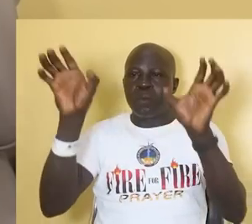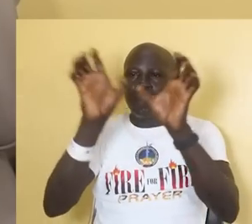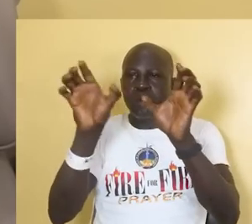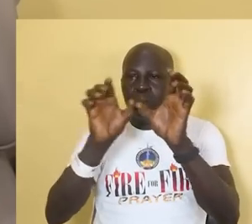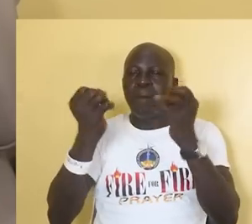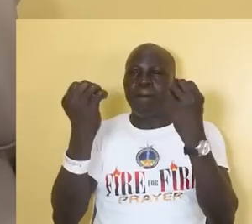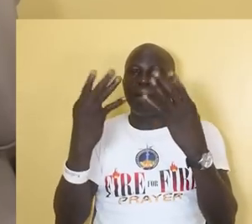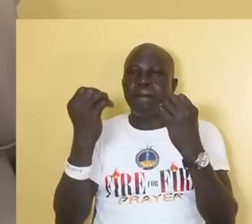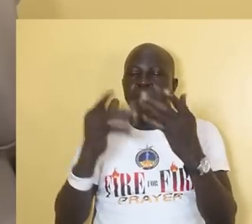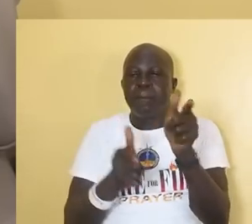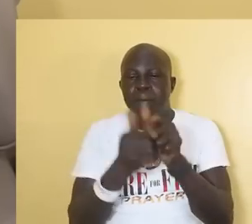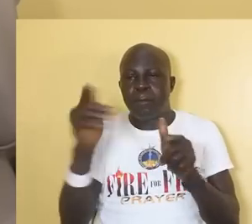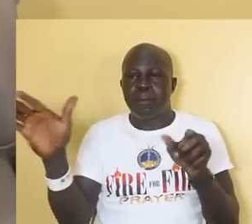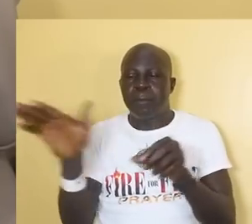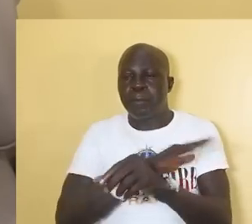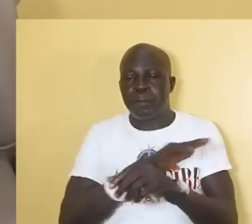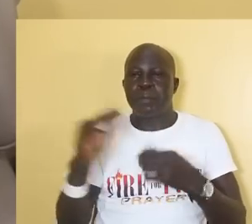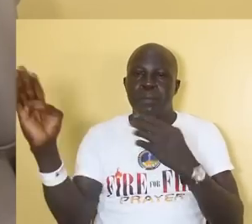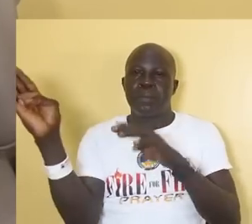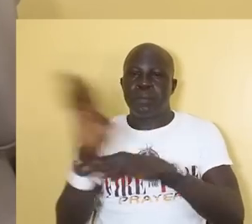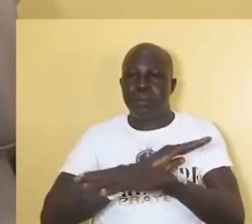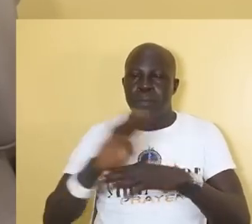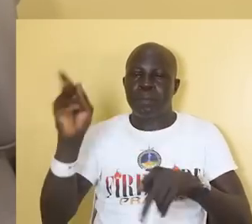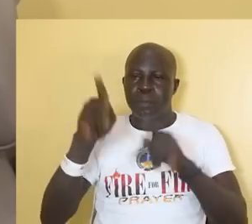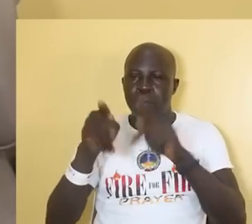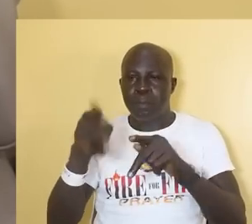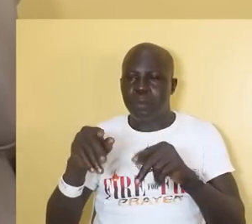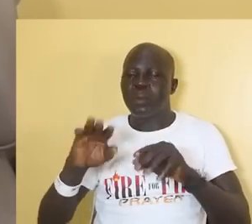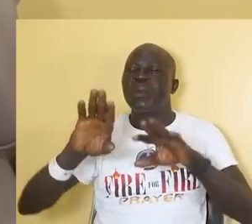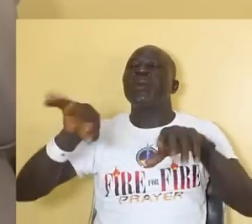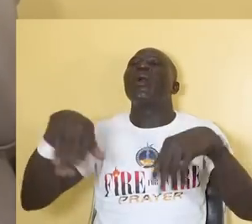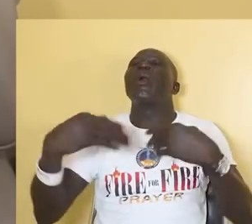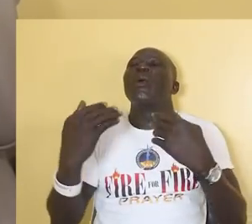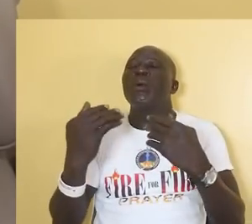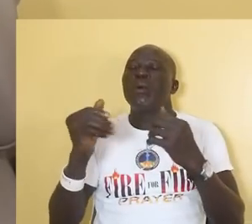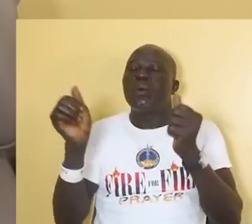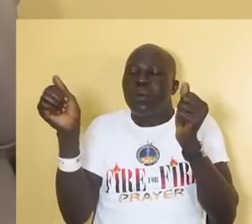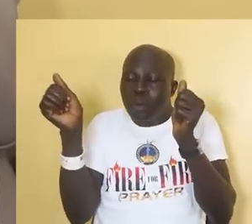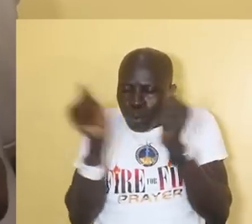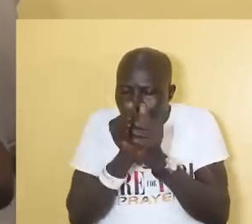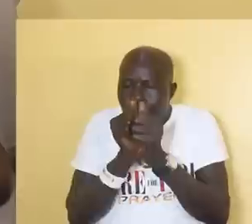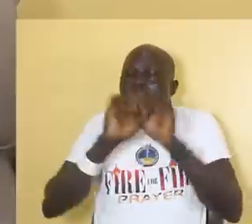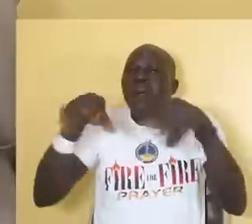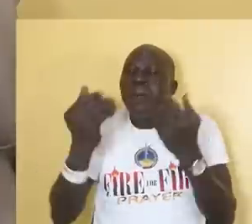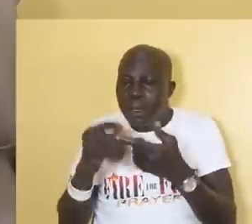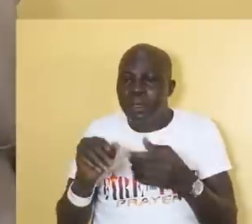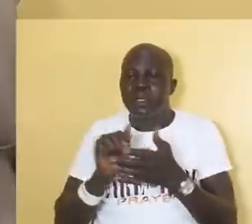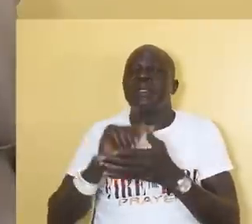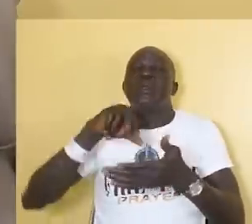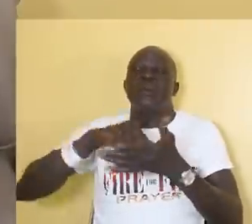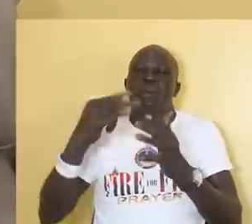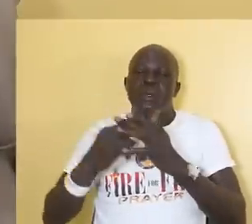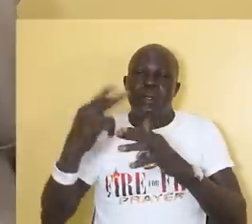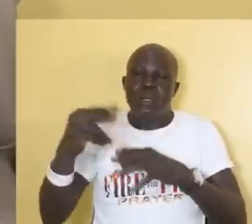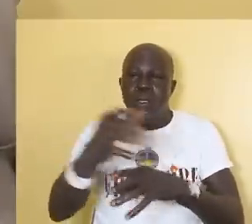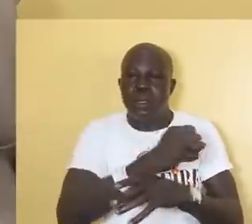Awon eyan nla nla. All the great people. Business K2. Business icon. Ewo la fe dupe oruko merun mo ti e fe da. How many names do I even want to